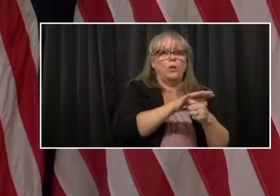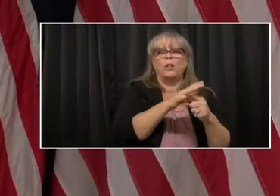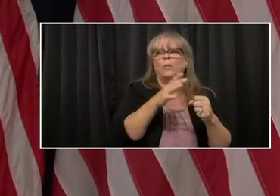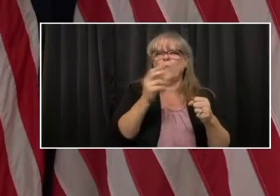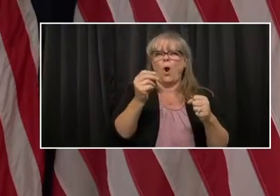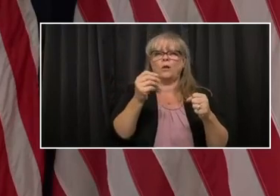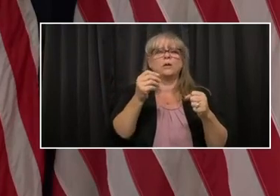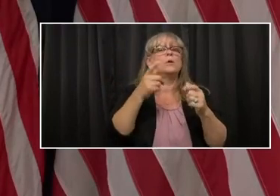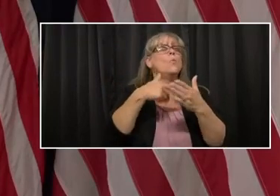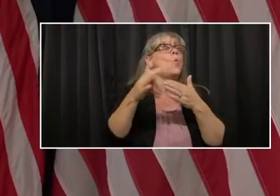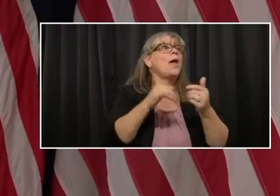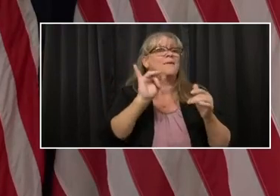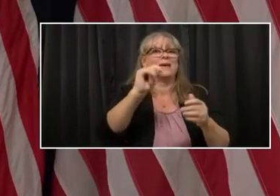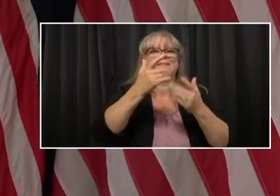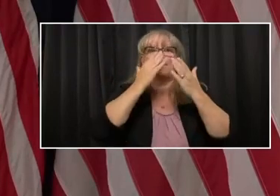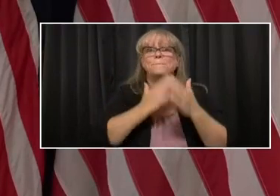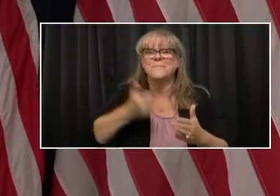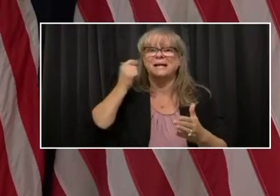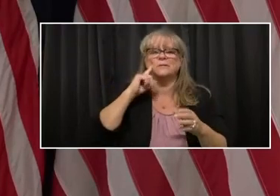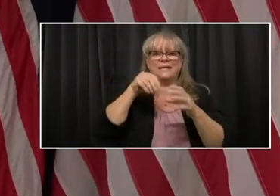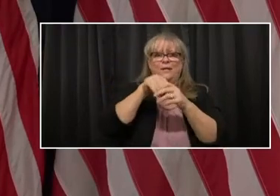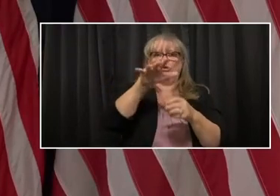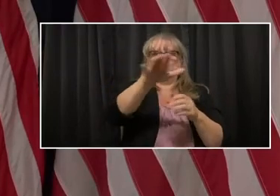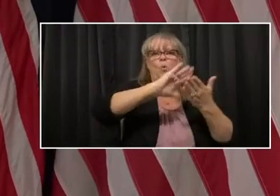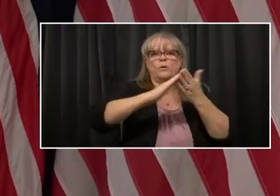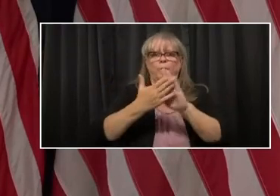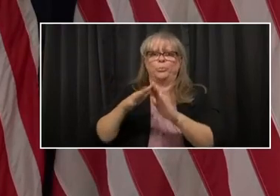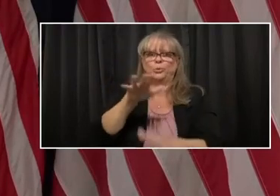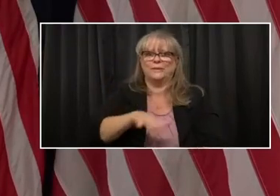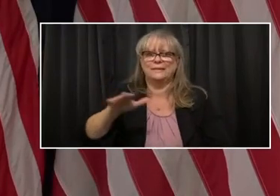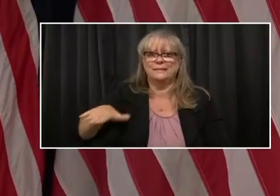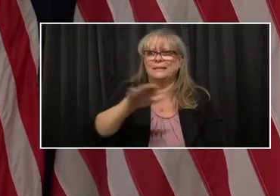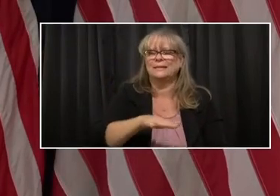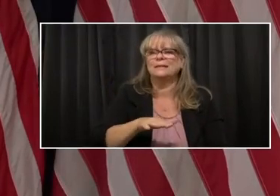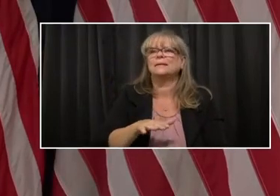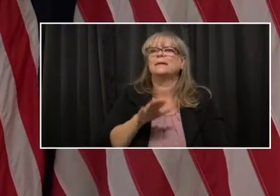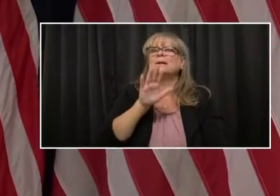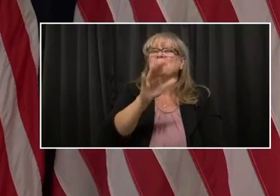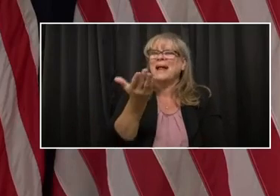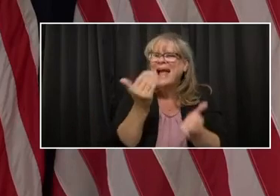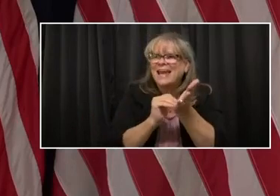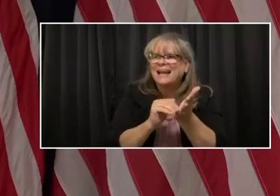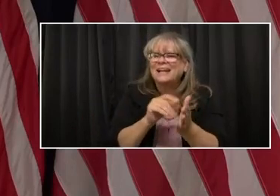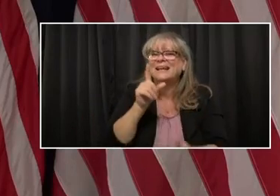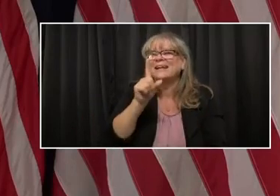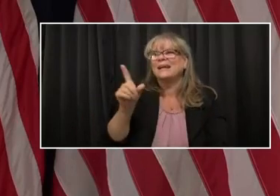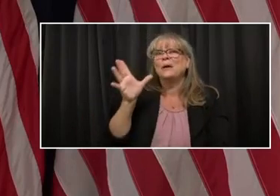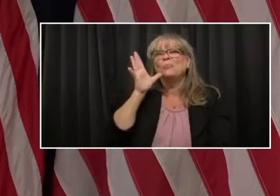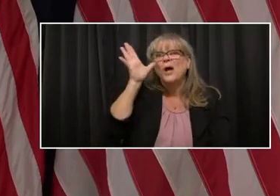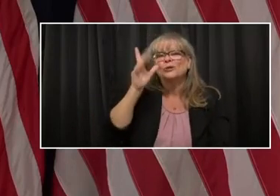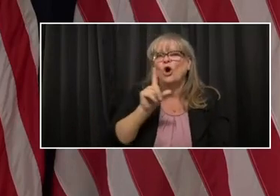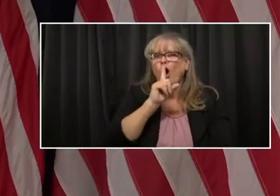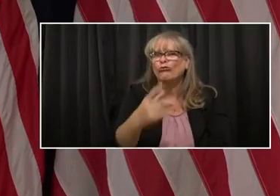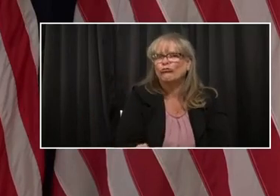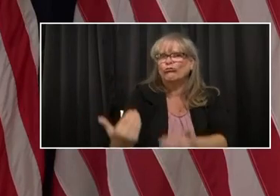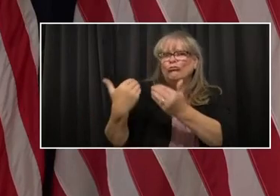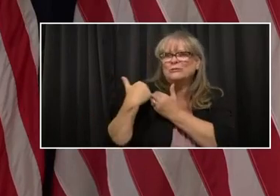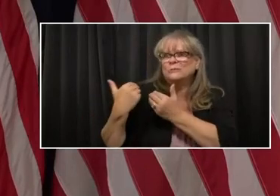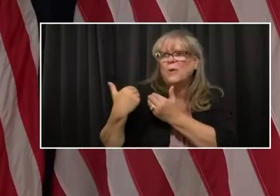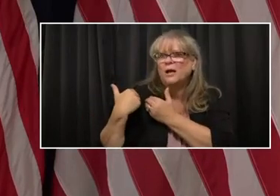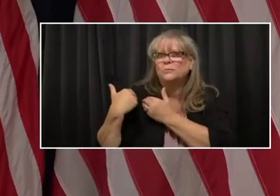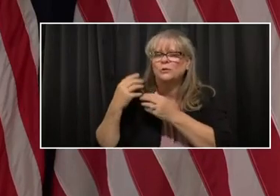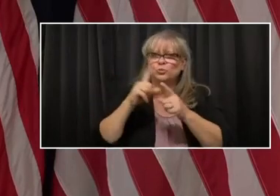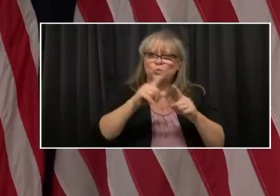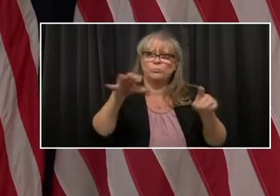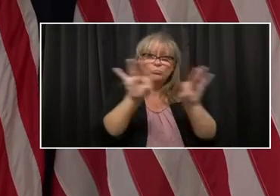additional responsibility here too. Parents need to be extra cautious and observant about their kid. A runny nose, maybe last school